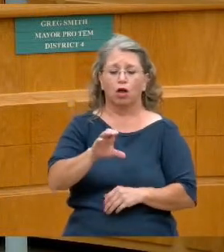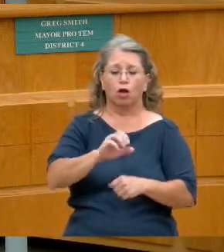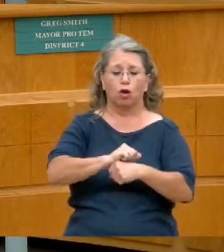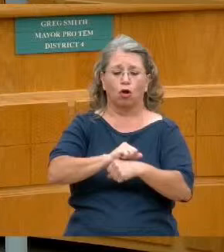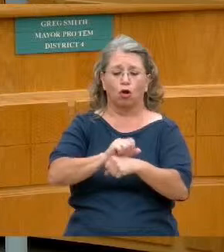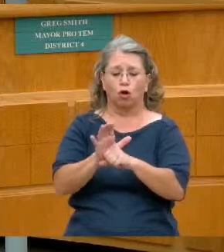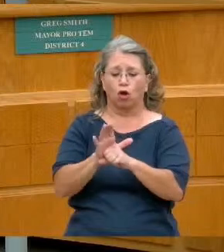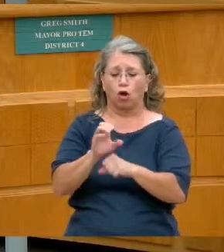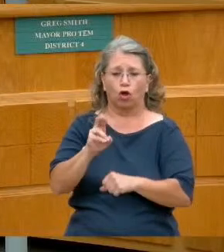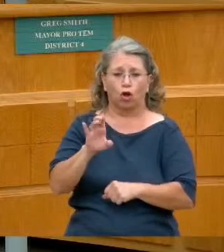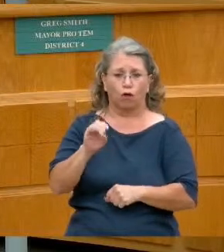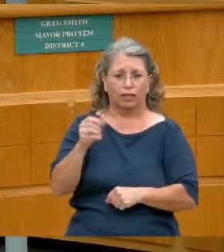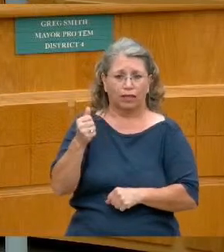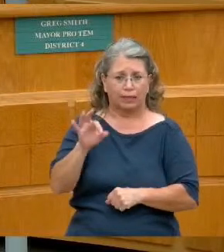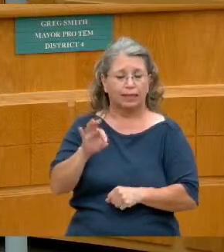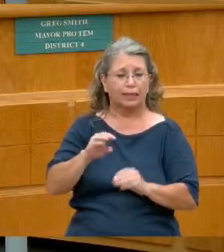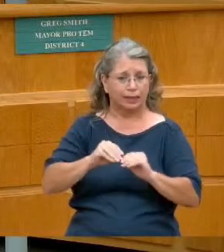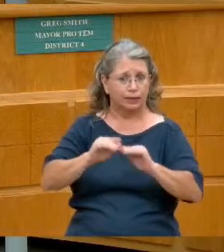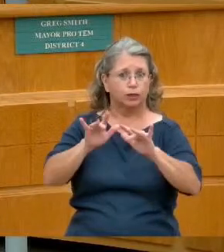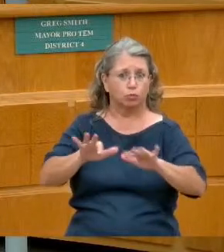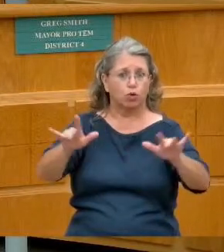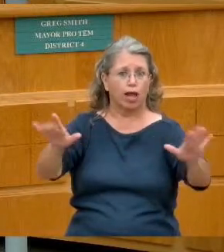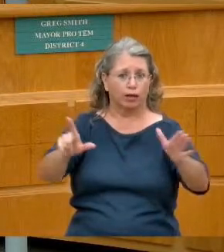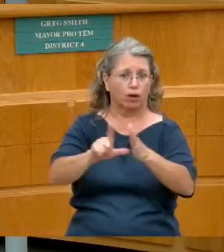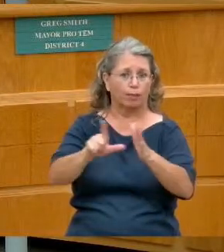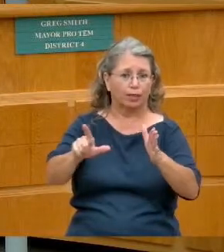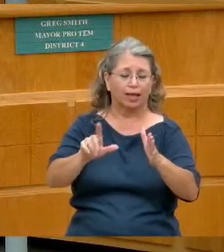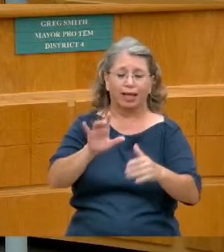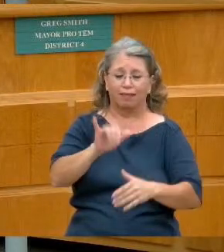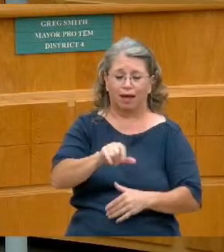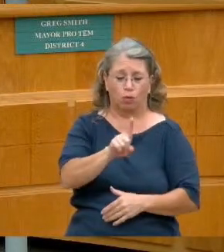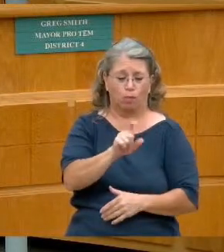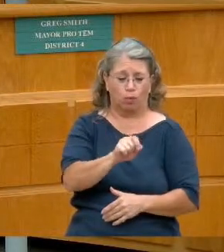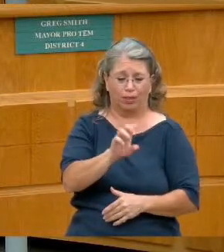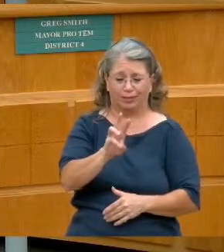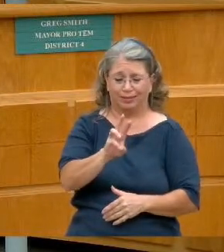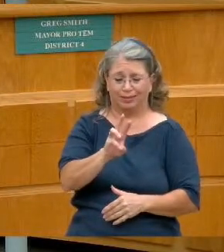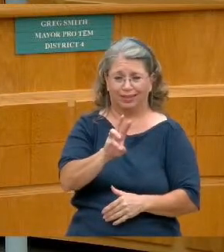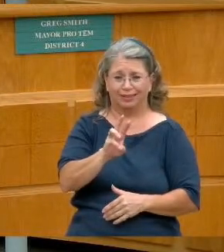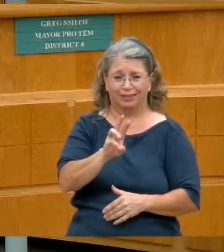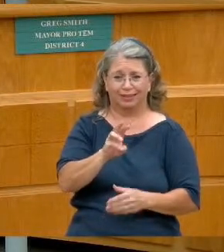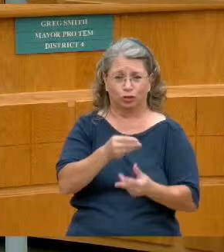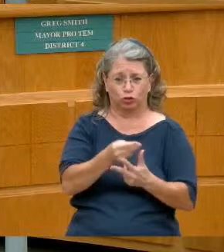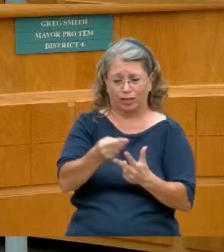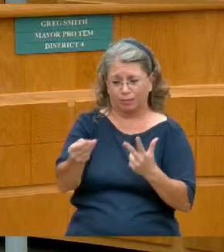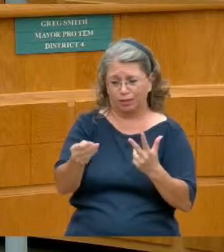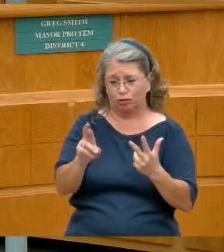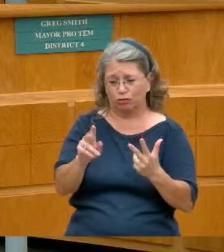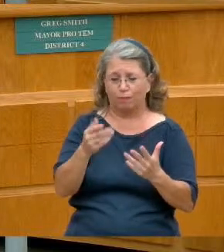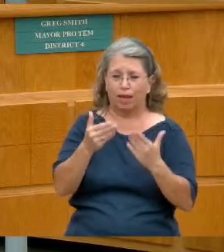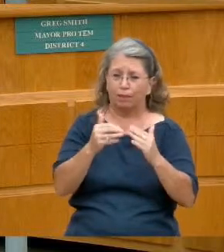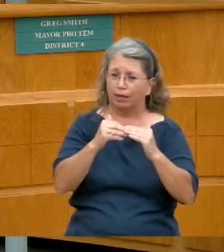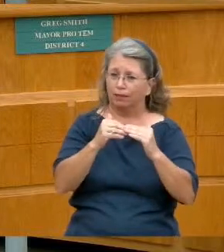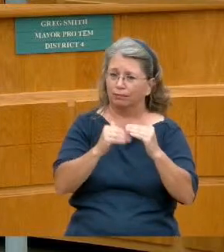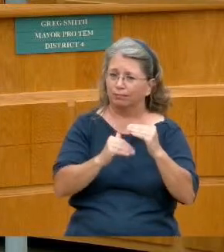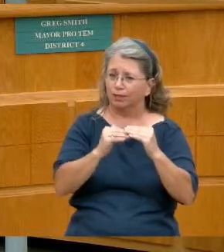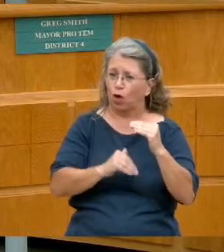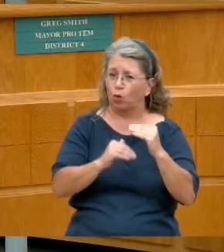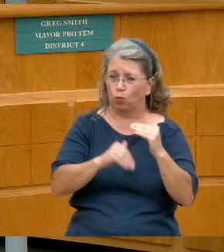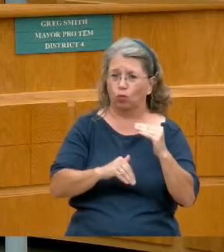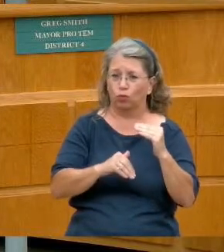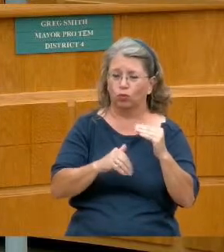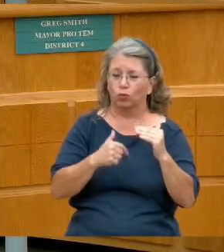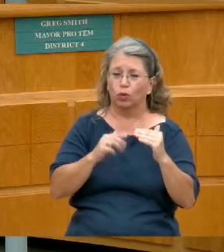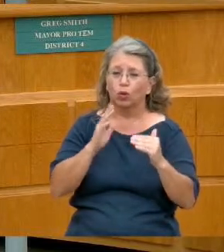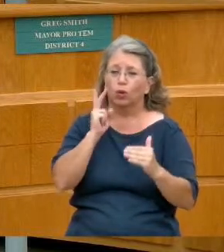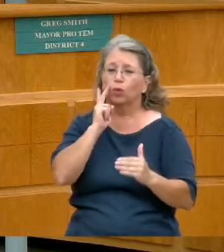1.6 transmission rate might be an underestimate. We'll have to see what's happening. The last couple days have been really high numbers. We don't expect